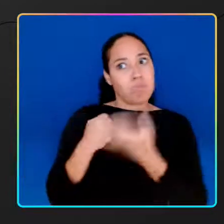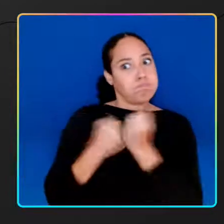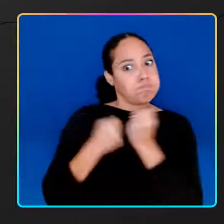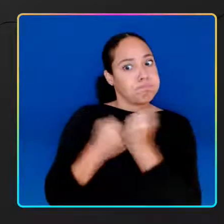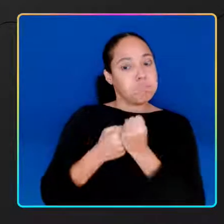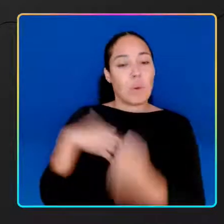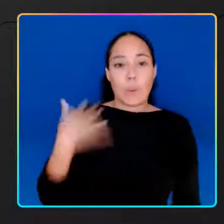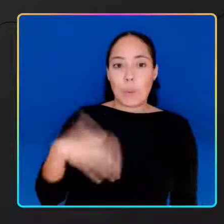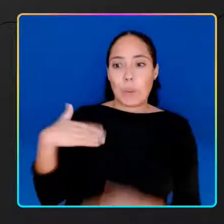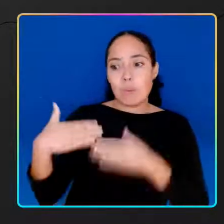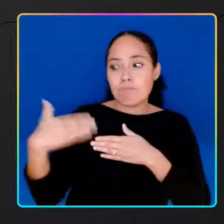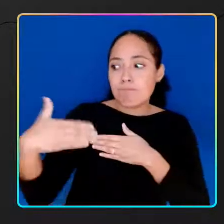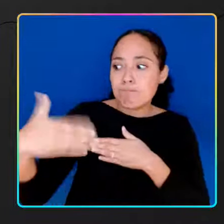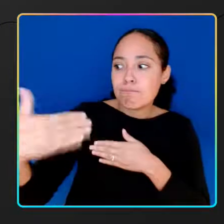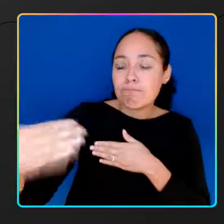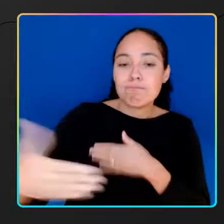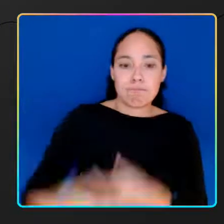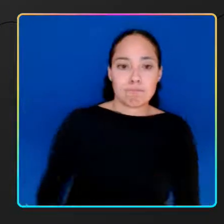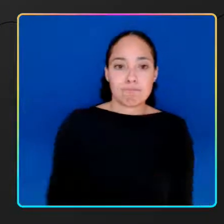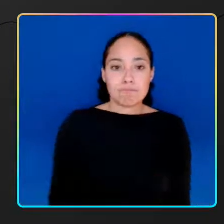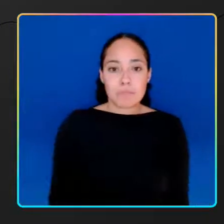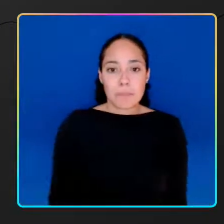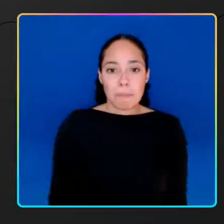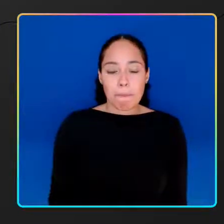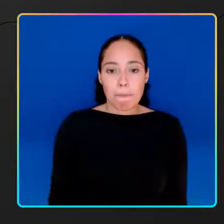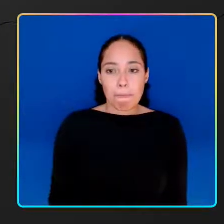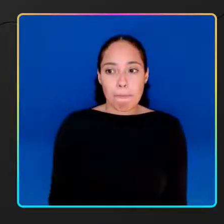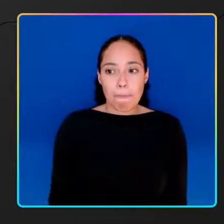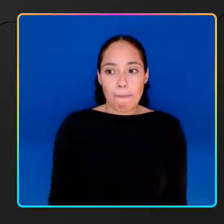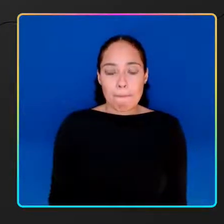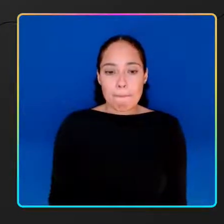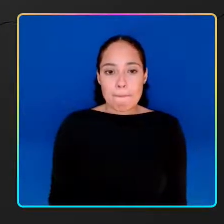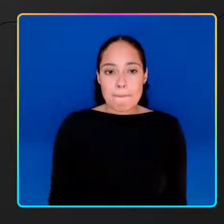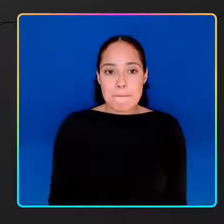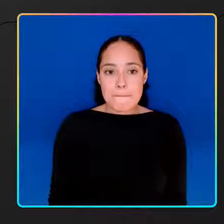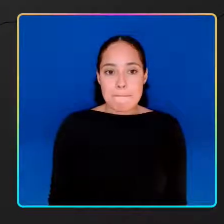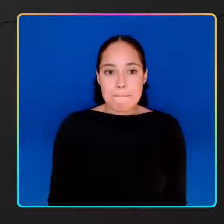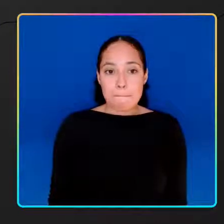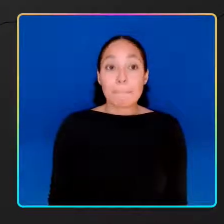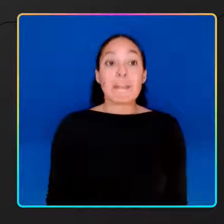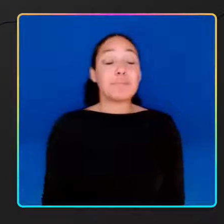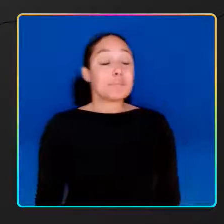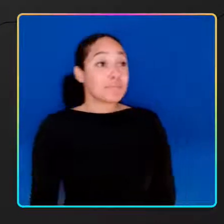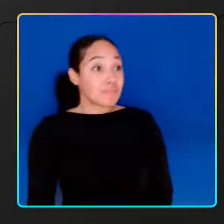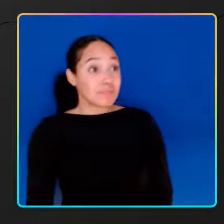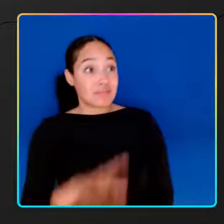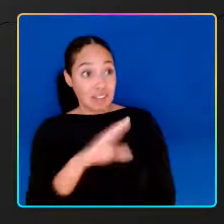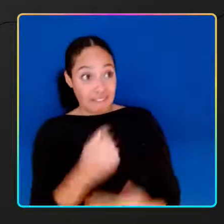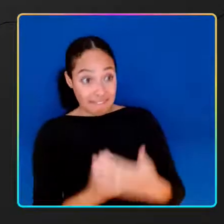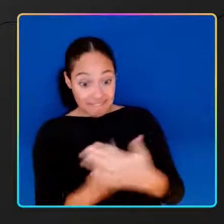one. Excellent. So, what is your favorite event on the AI calendar?